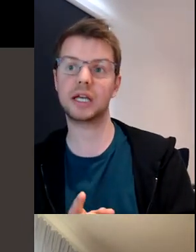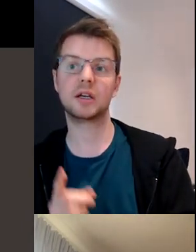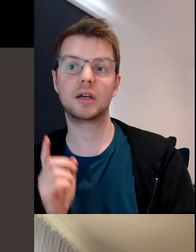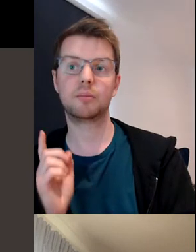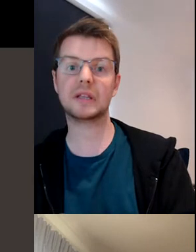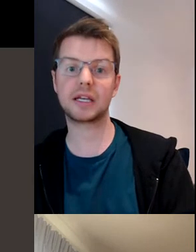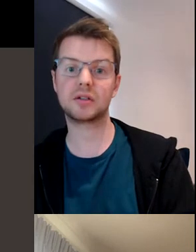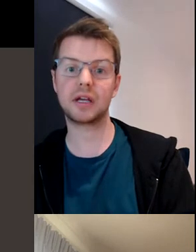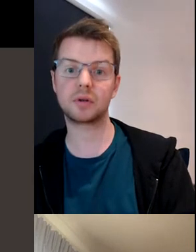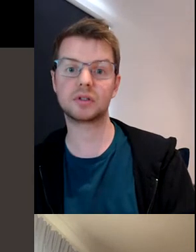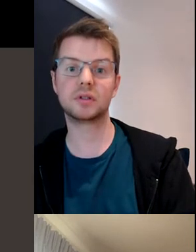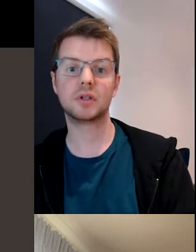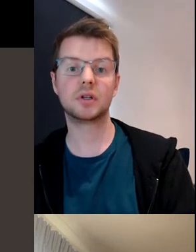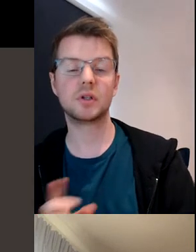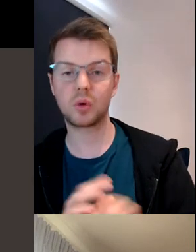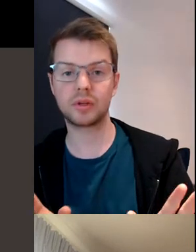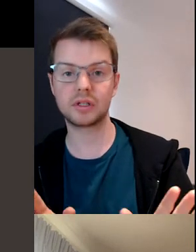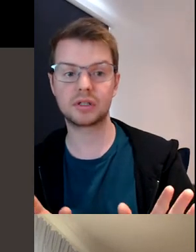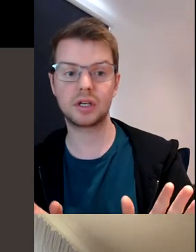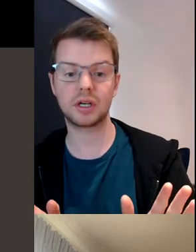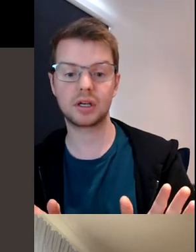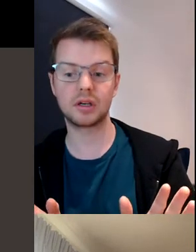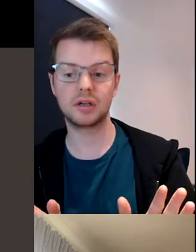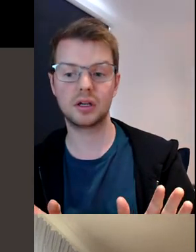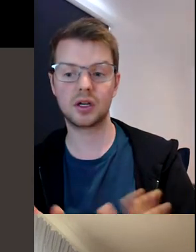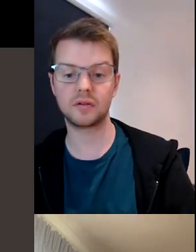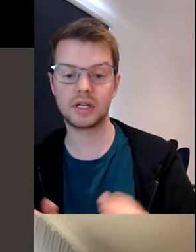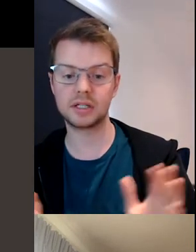want to say big thank you to everyone who's worked with us